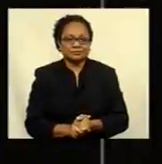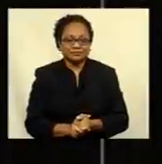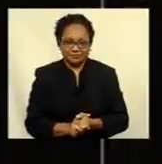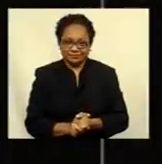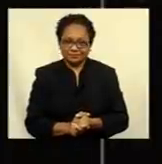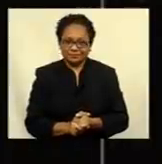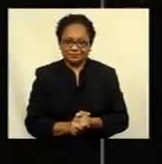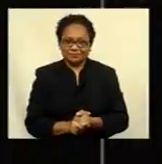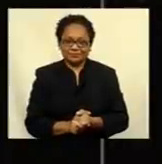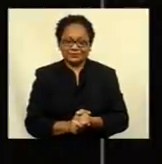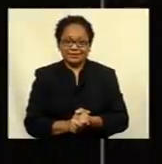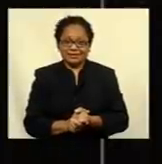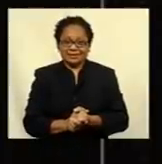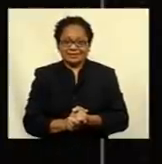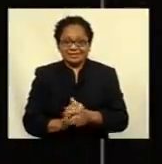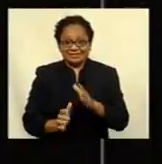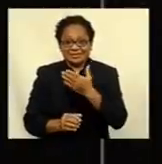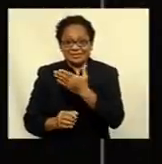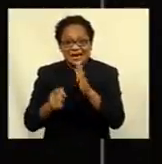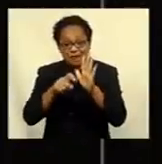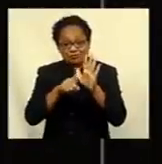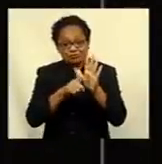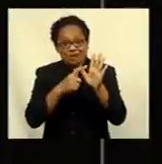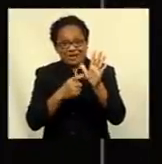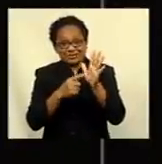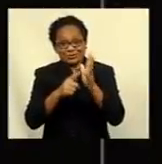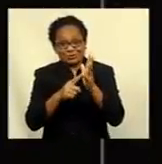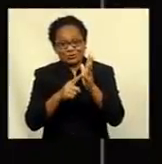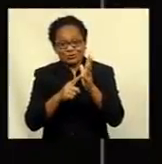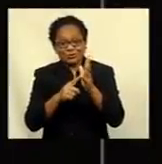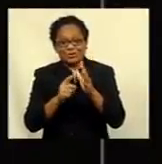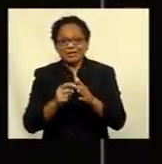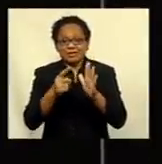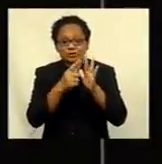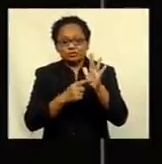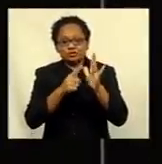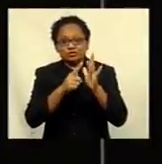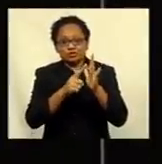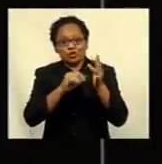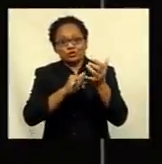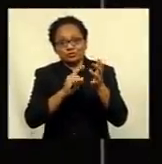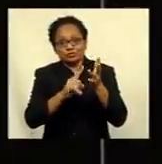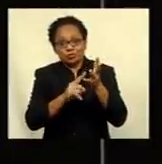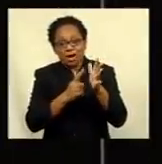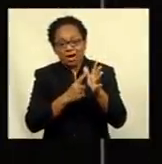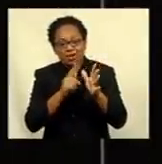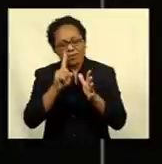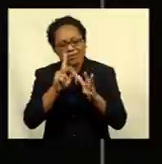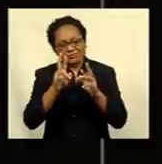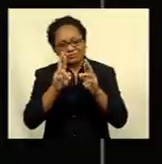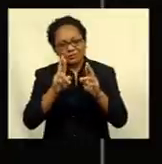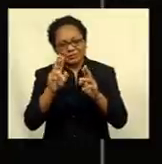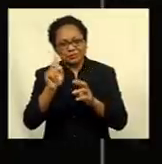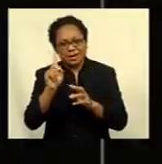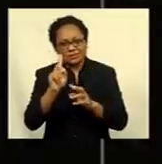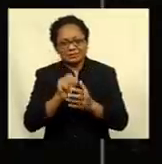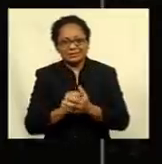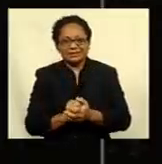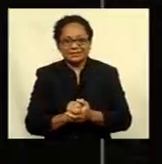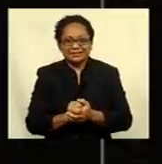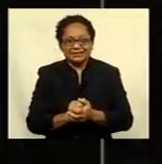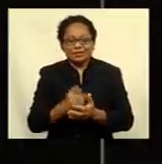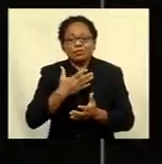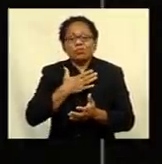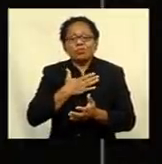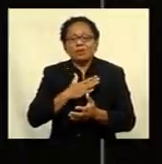The only wish that Ratu Chosua Vakurunambili's family in Vatukarasa village, Dhonua Nanonga, could now have is